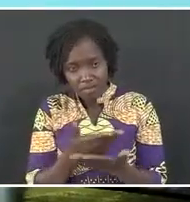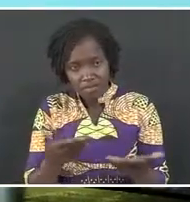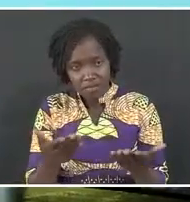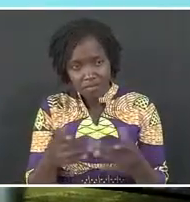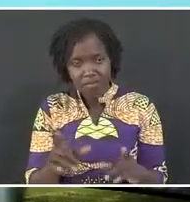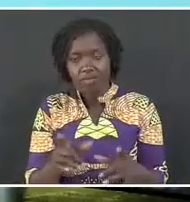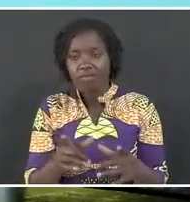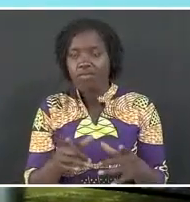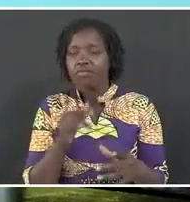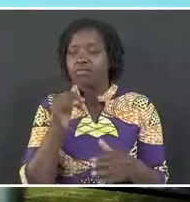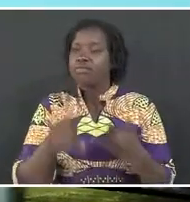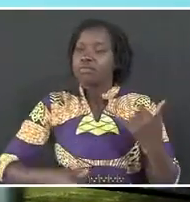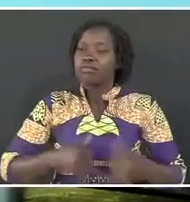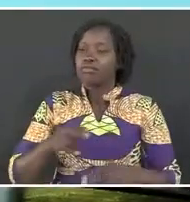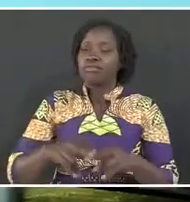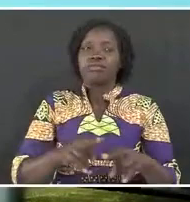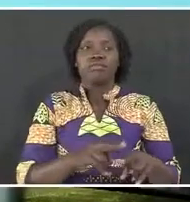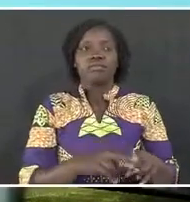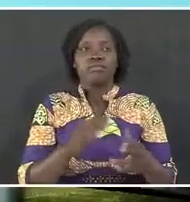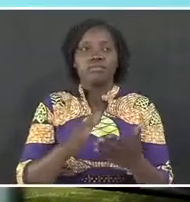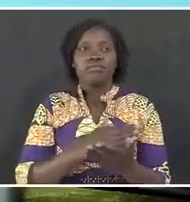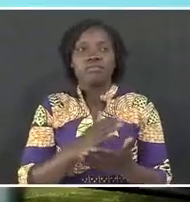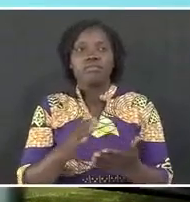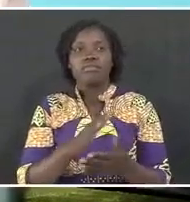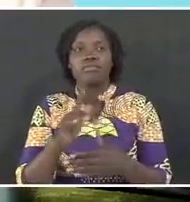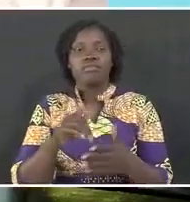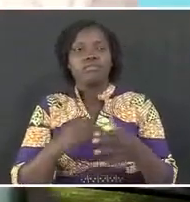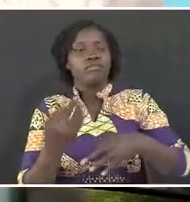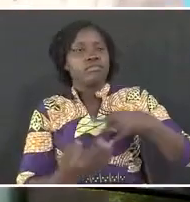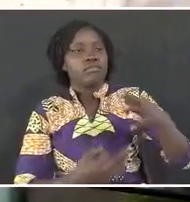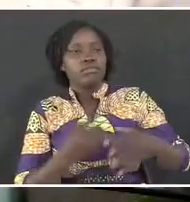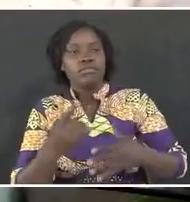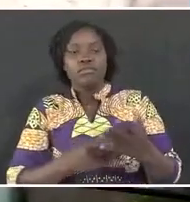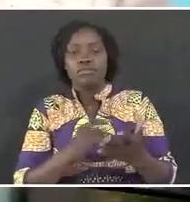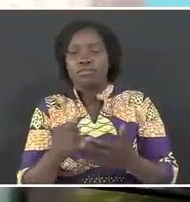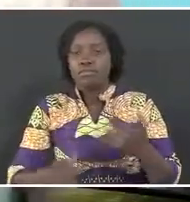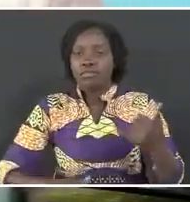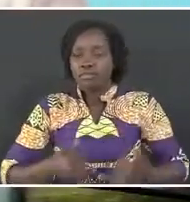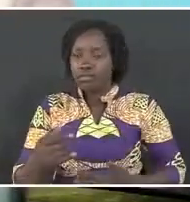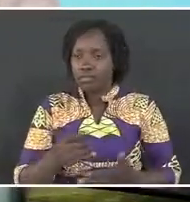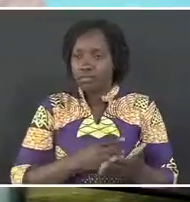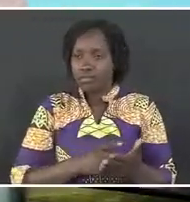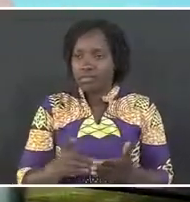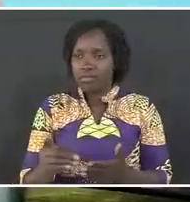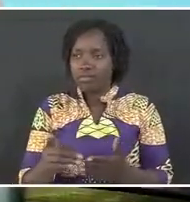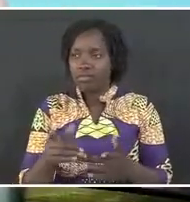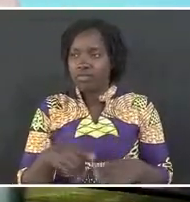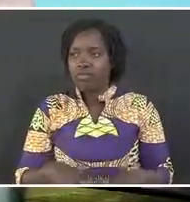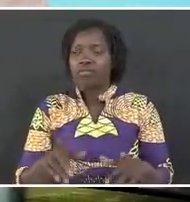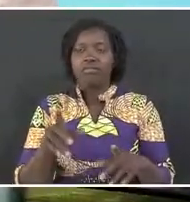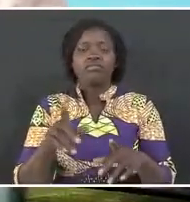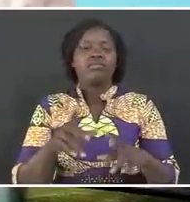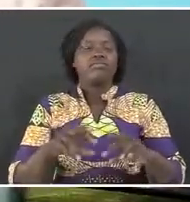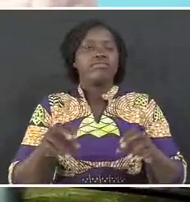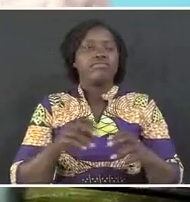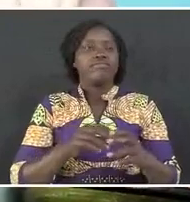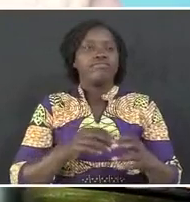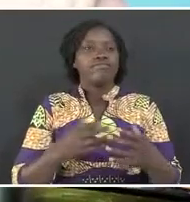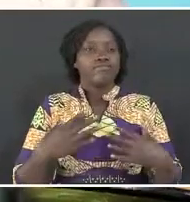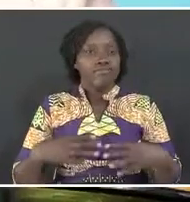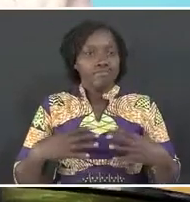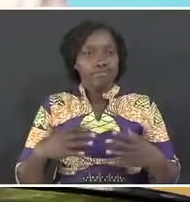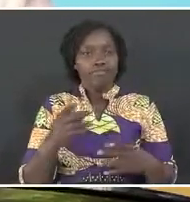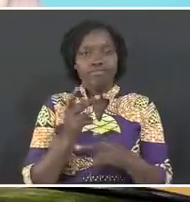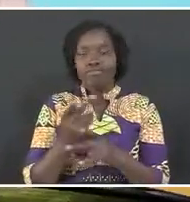not enjoy sitting here, singing, "What a fellowship, what a joy divine." let us seek souls and